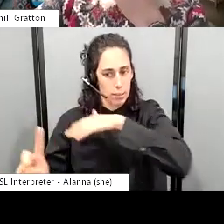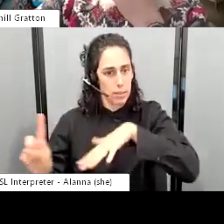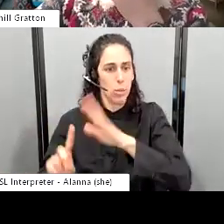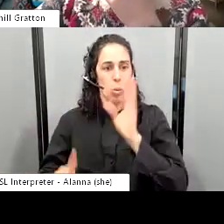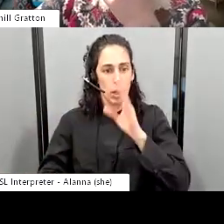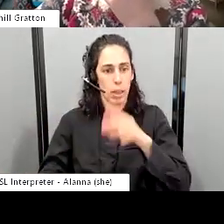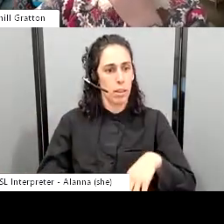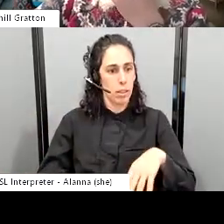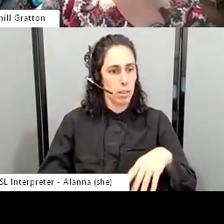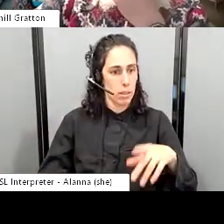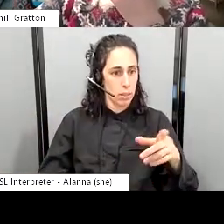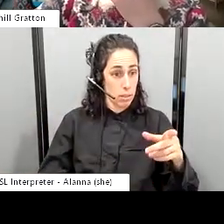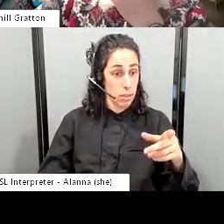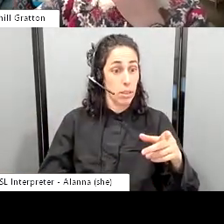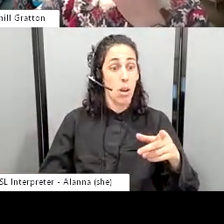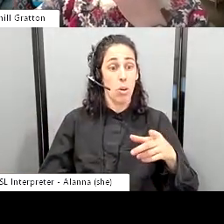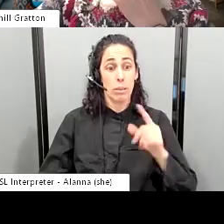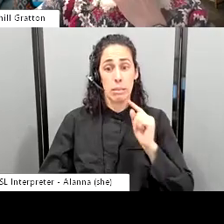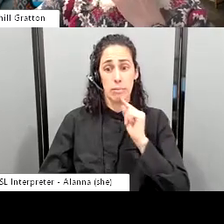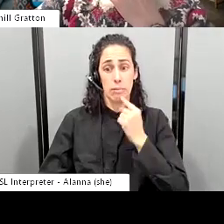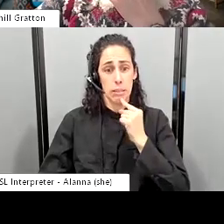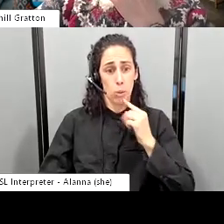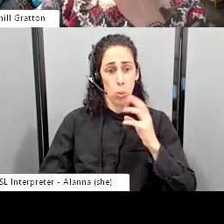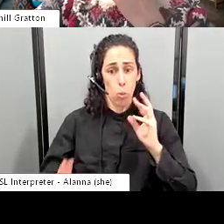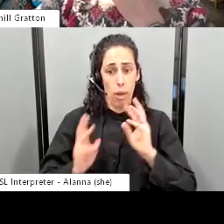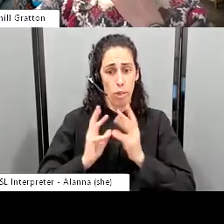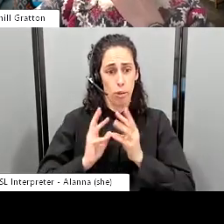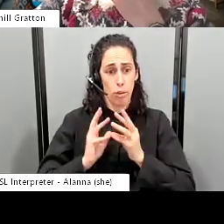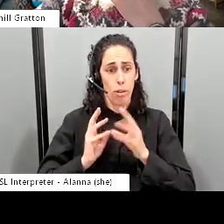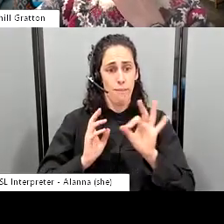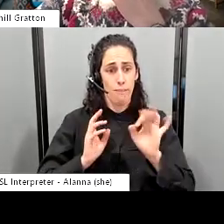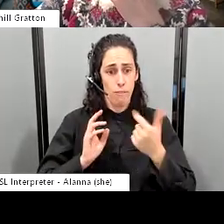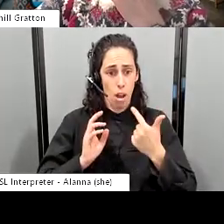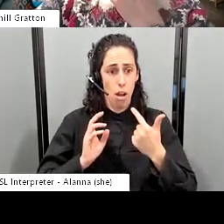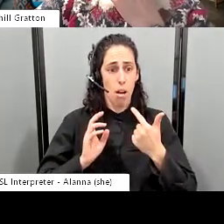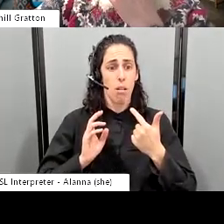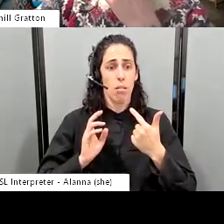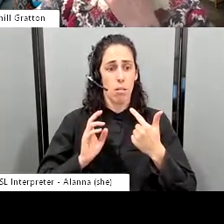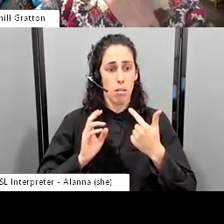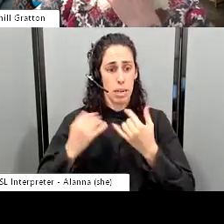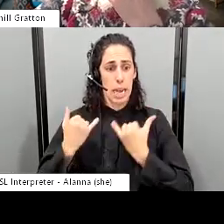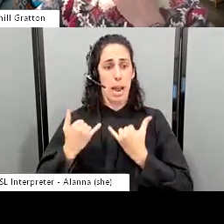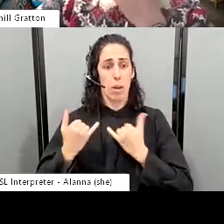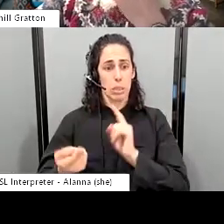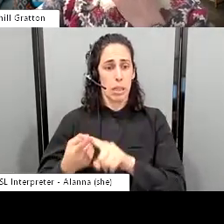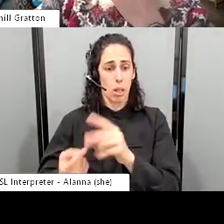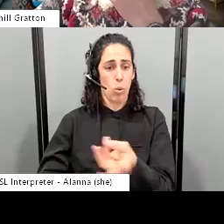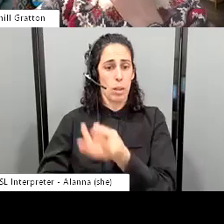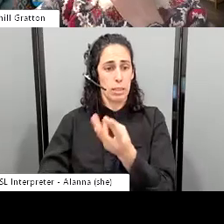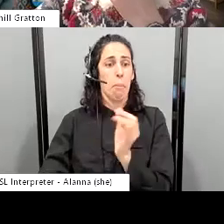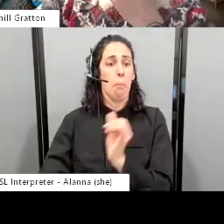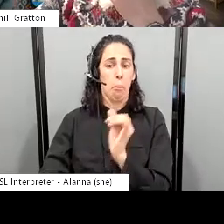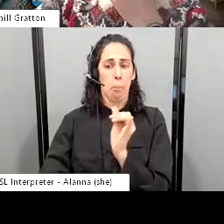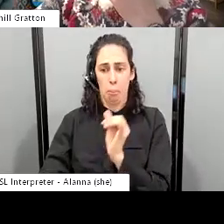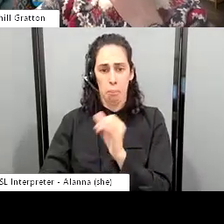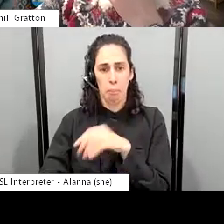Boys, there's a severe weather advisory, I guess, or fog advisory in effect until Wednesday. So